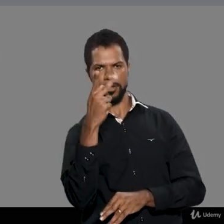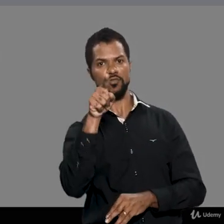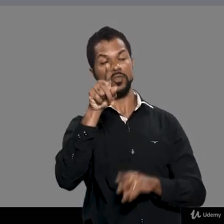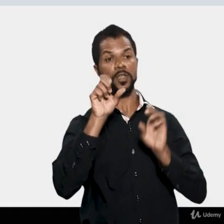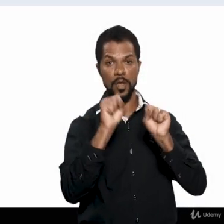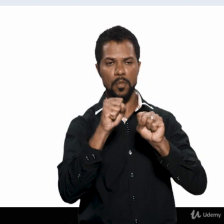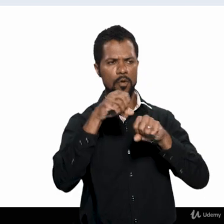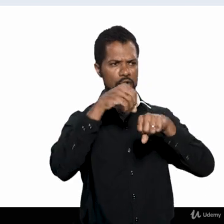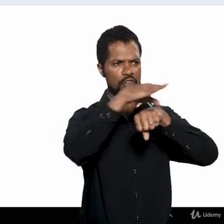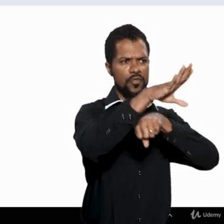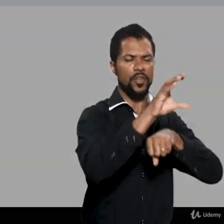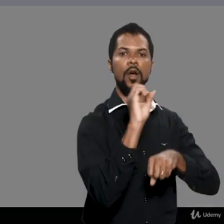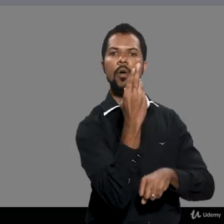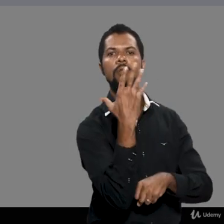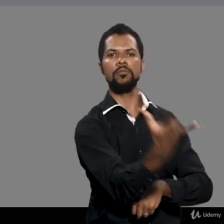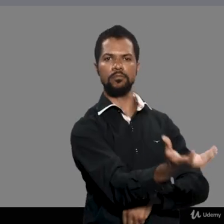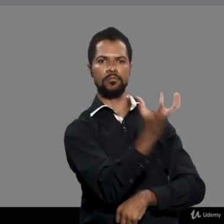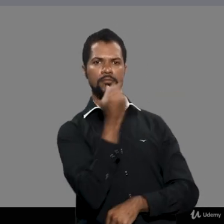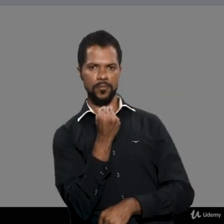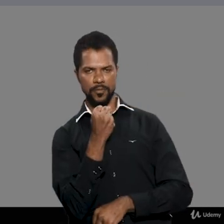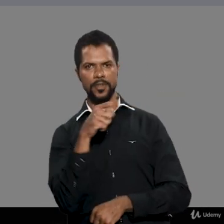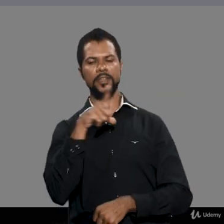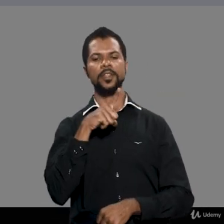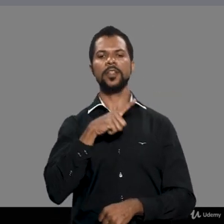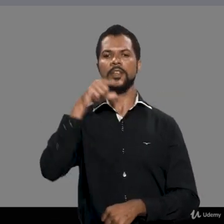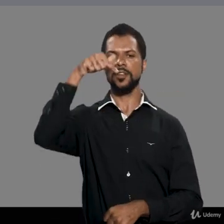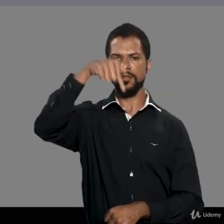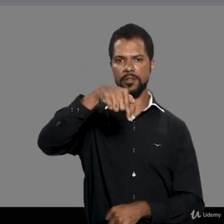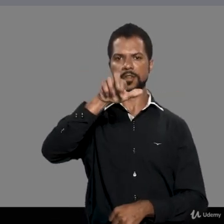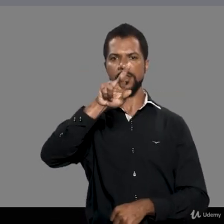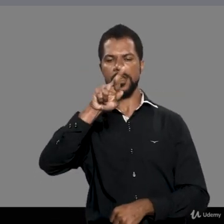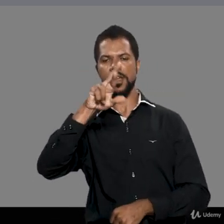receive. Oh, this is your QR code from your wallet, okay?